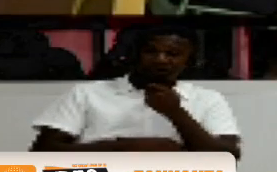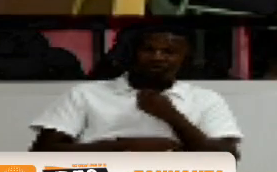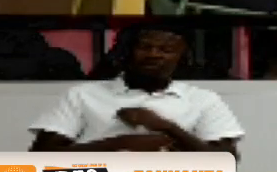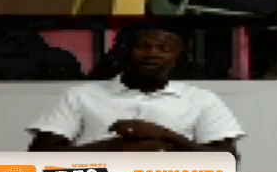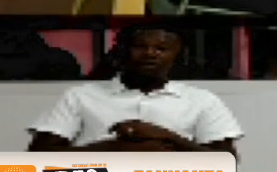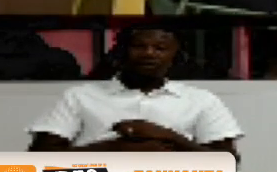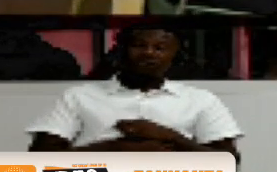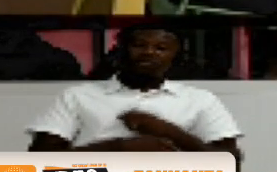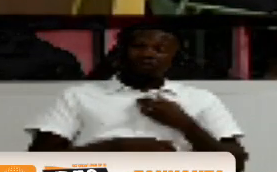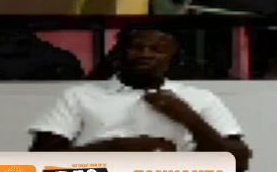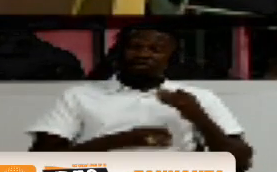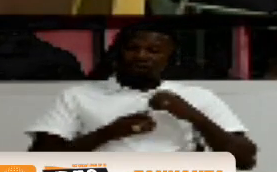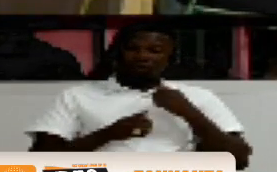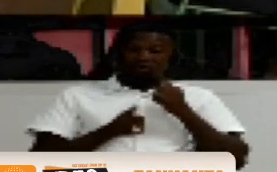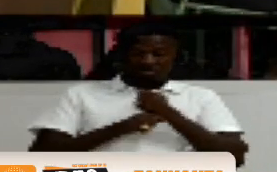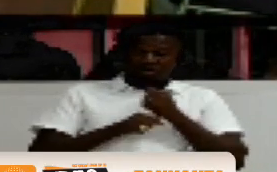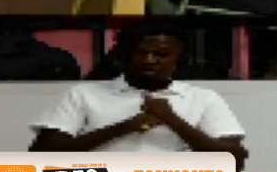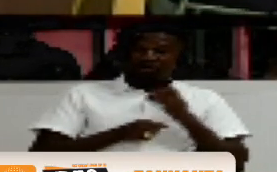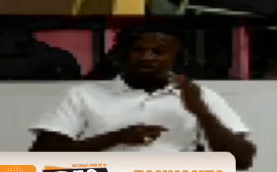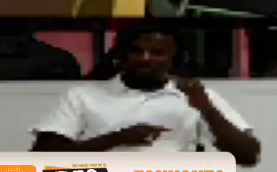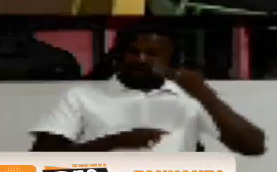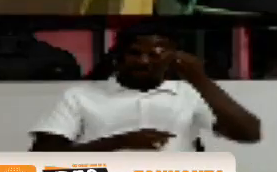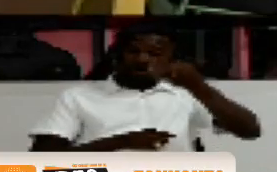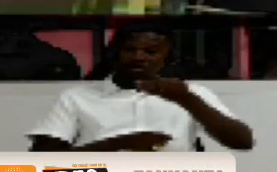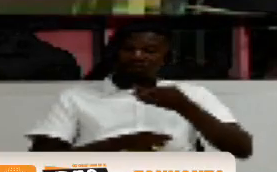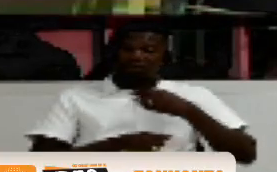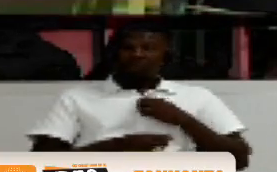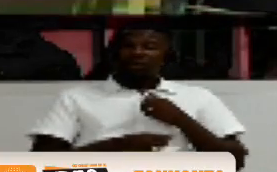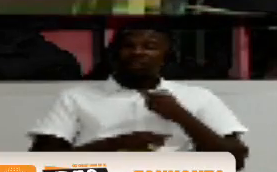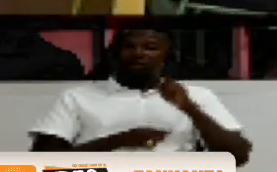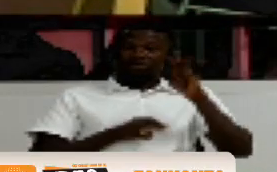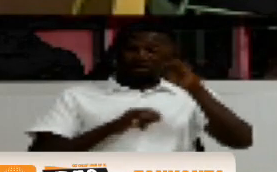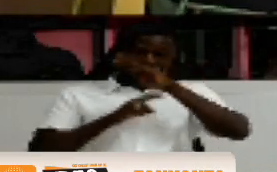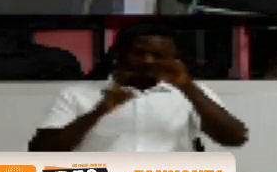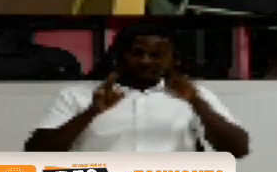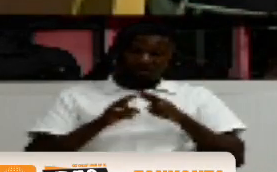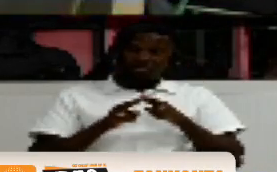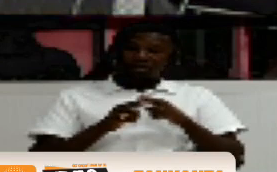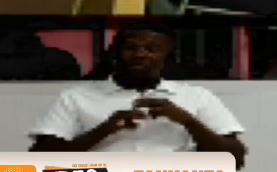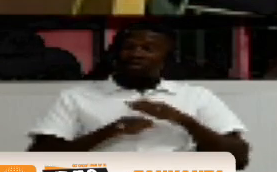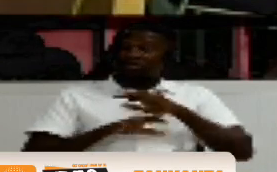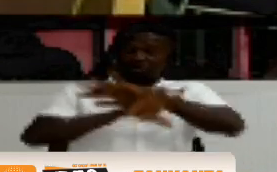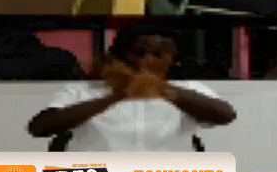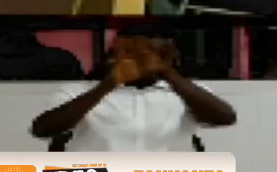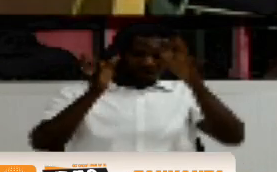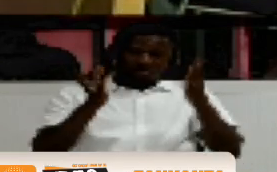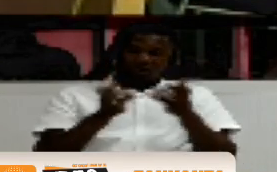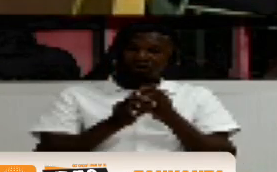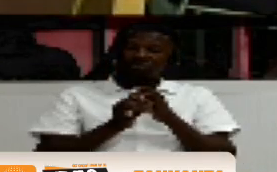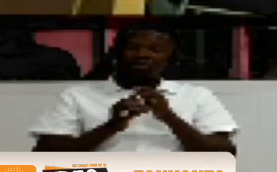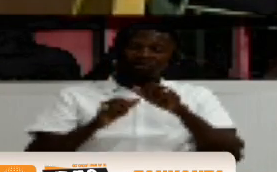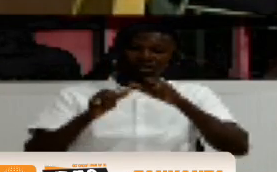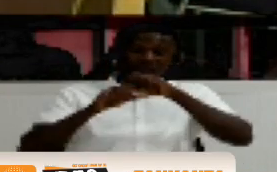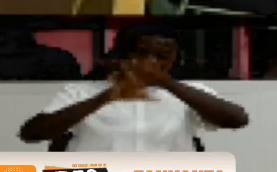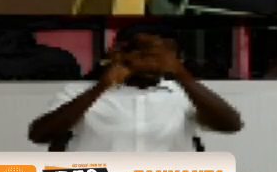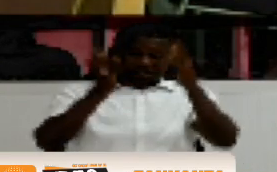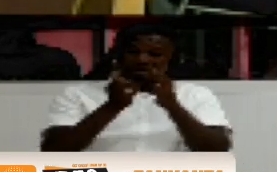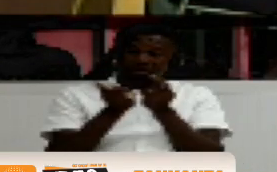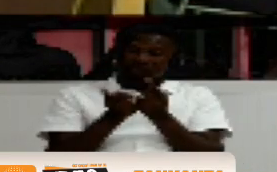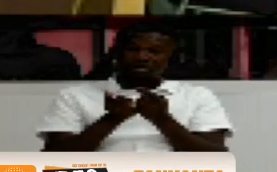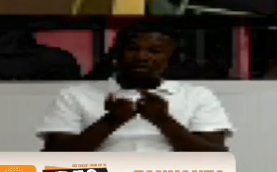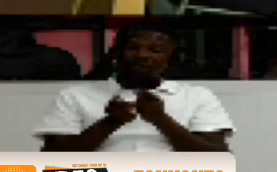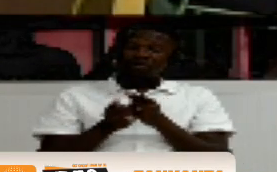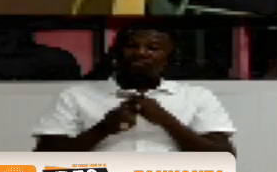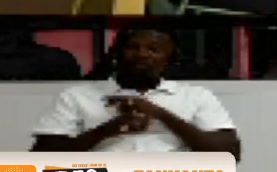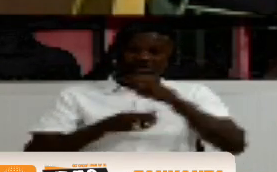compromise features, but as a nation, entire generation has an unprecedented round